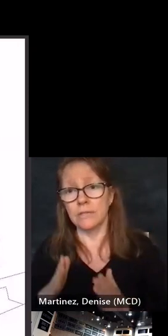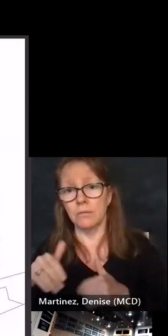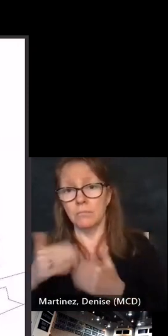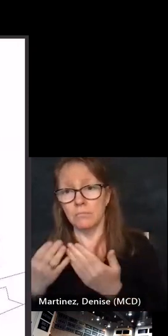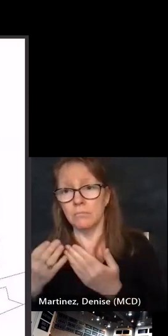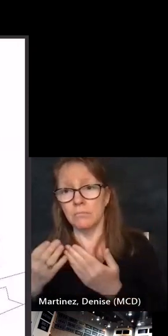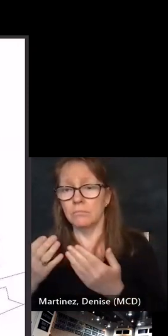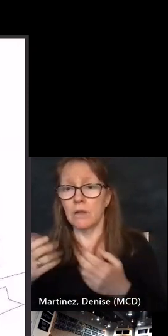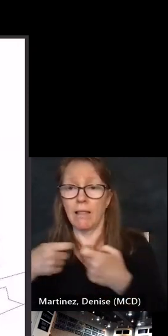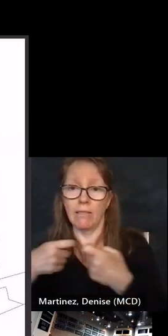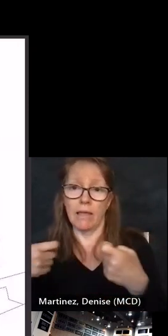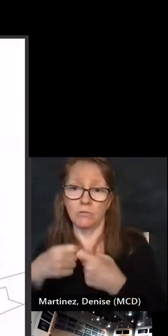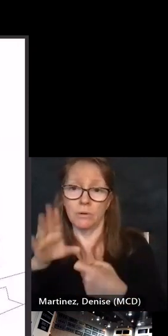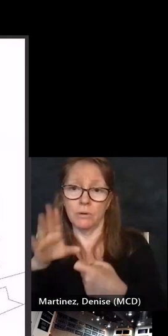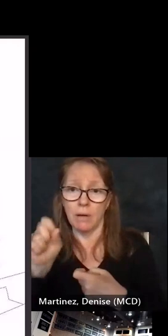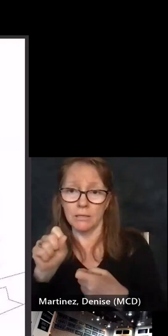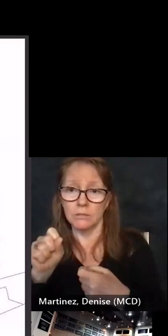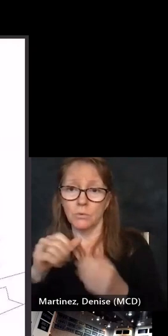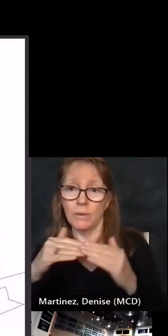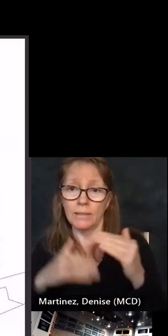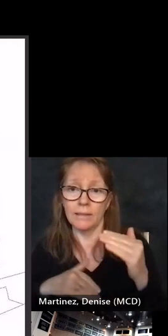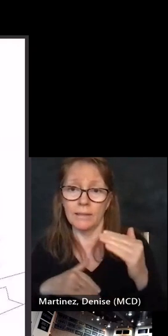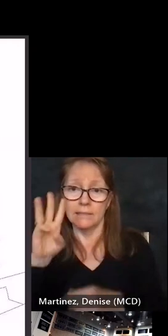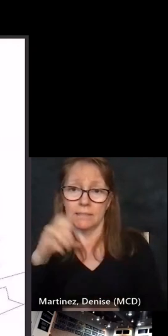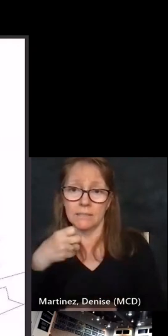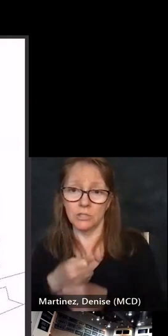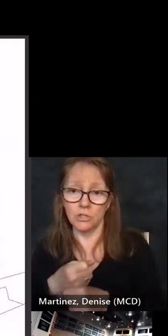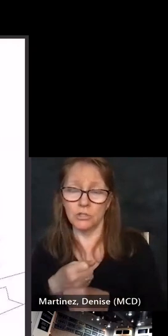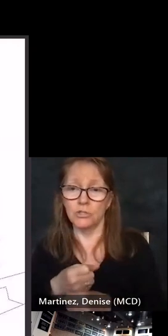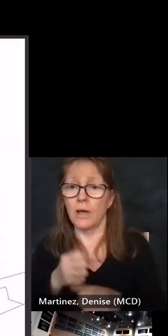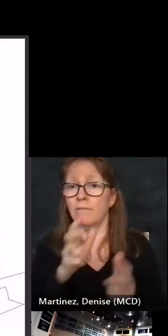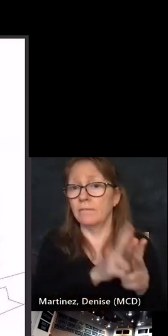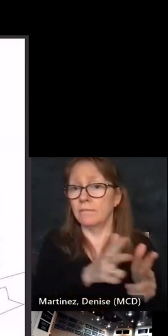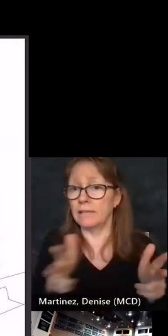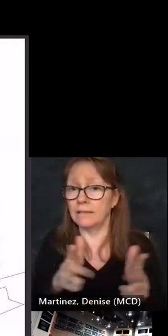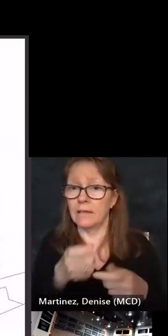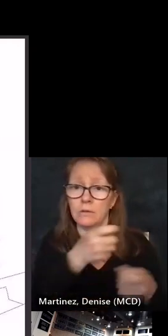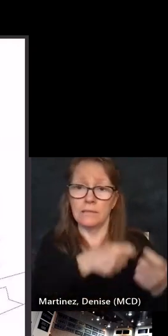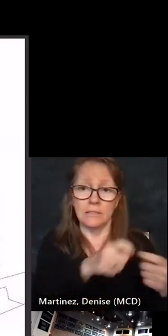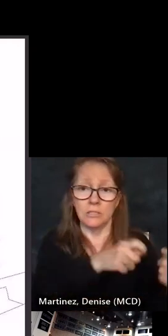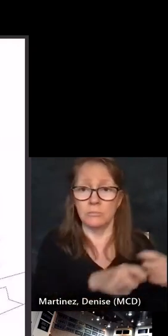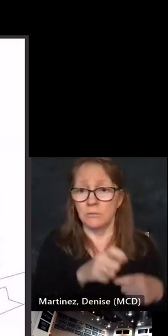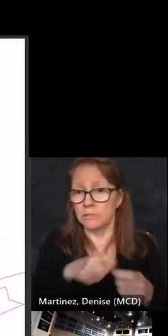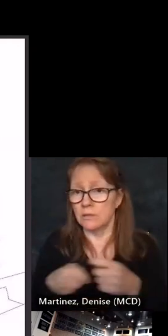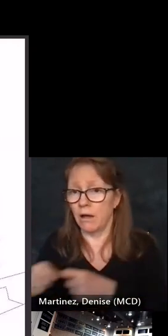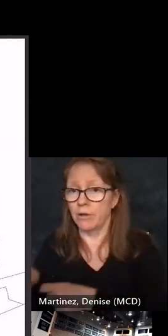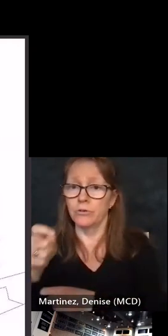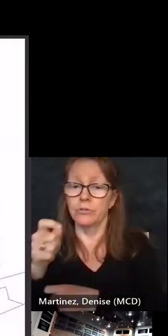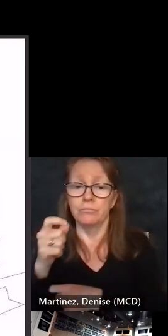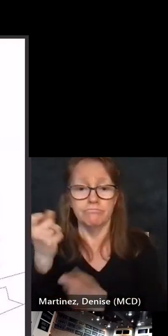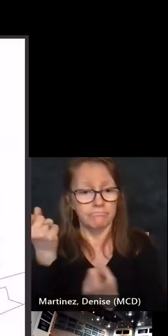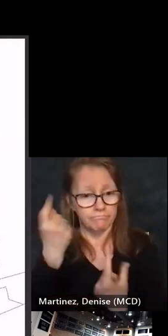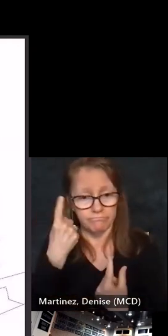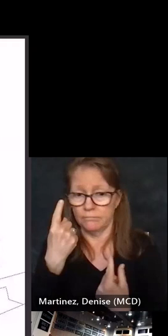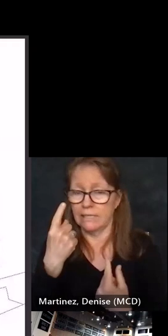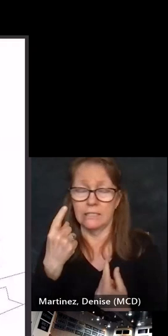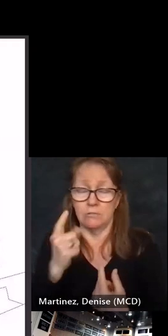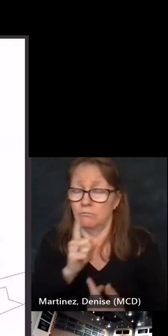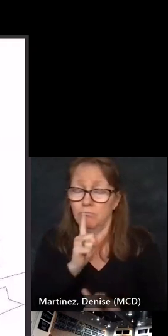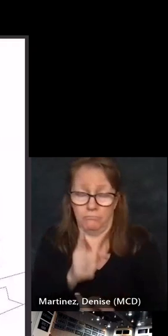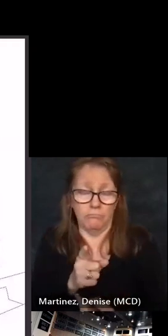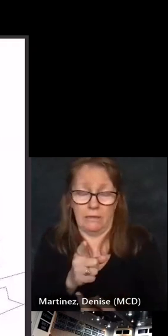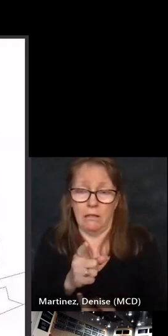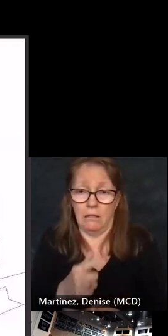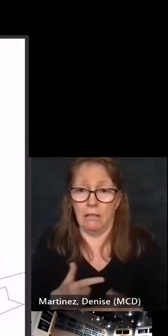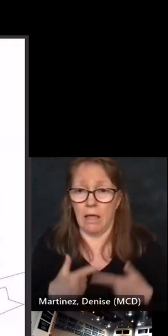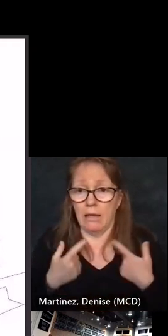within 6 years from now. We do have a fleet that will need to be retired by the end of this decade. We will need to, it's just a reality. We will need to do something with